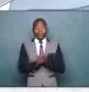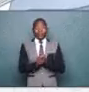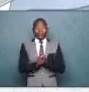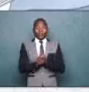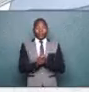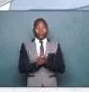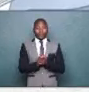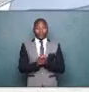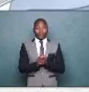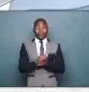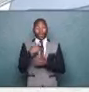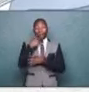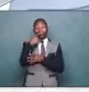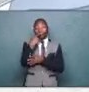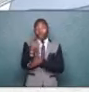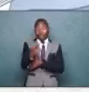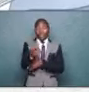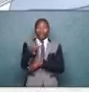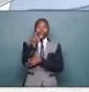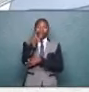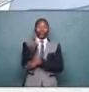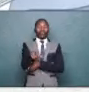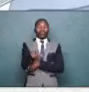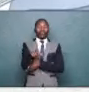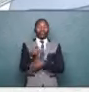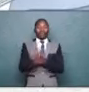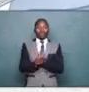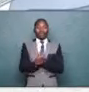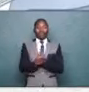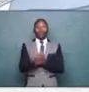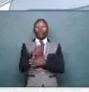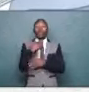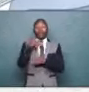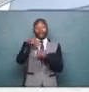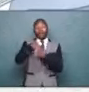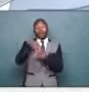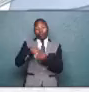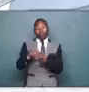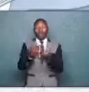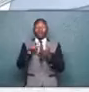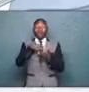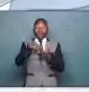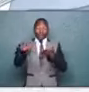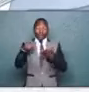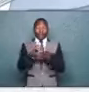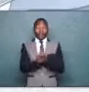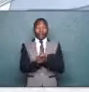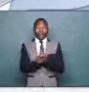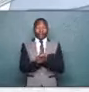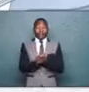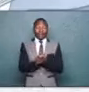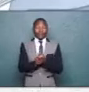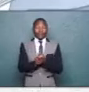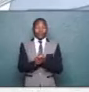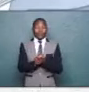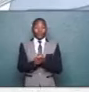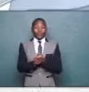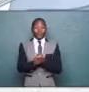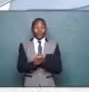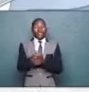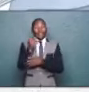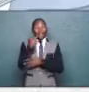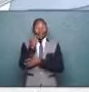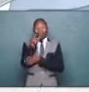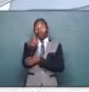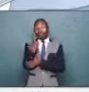Act, which states that a person shall be eligible to register as a voter in an election if